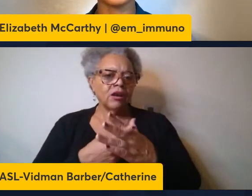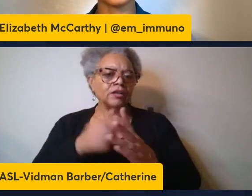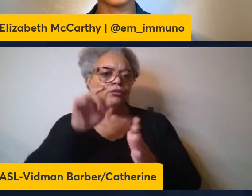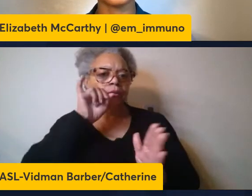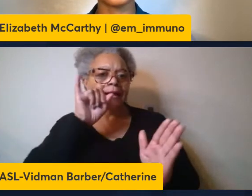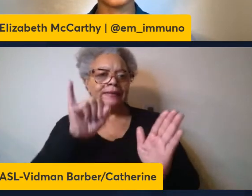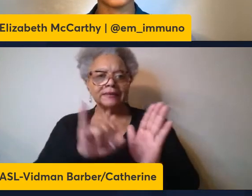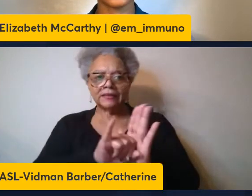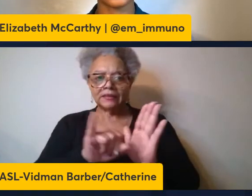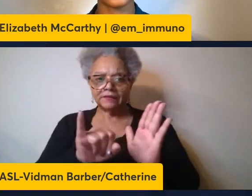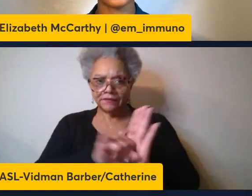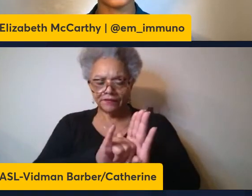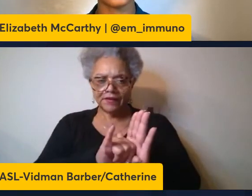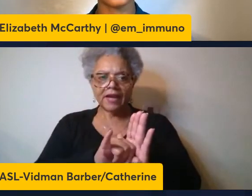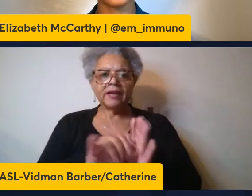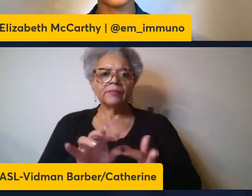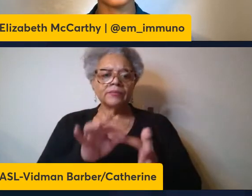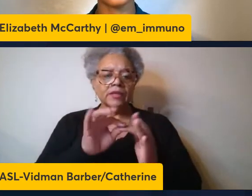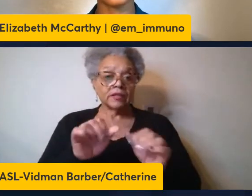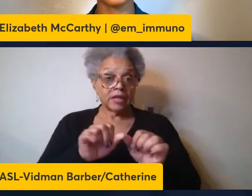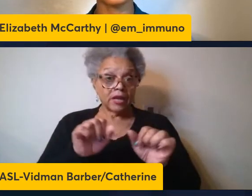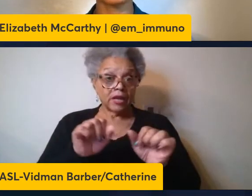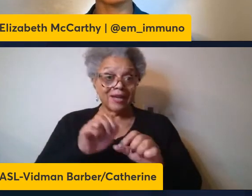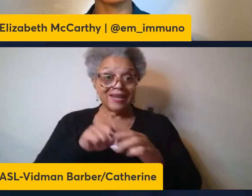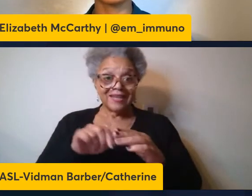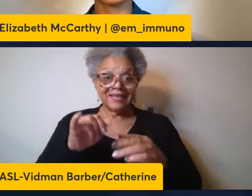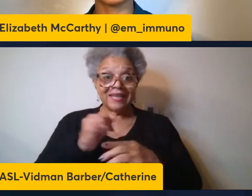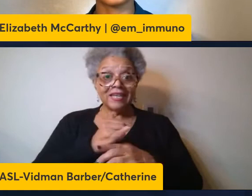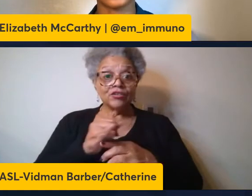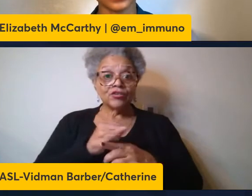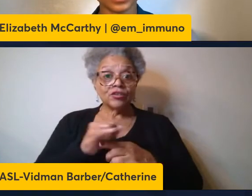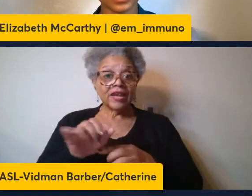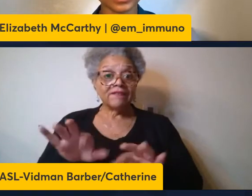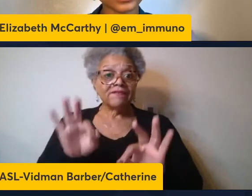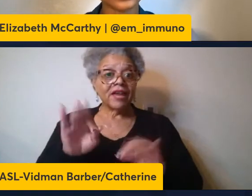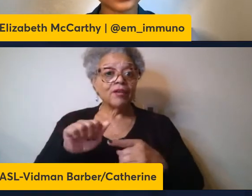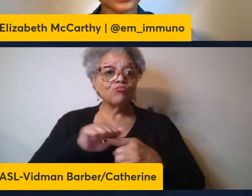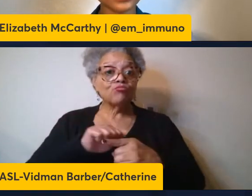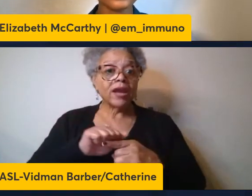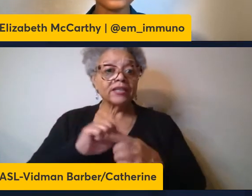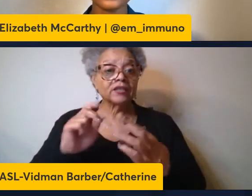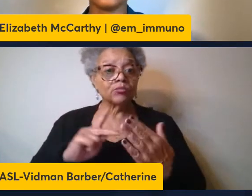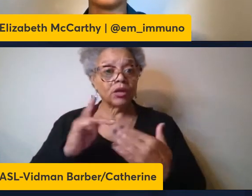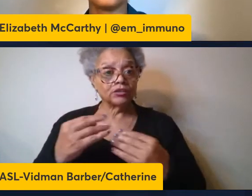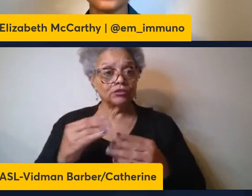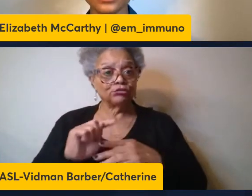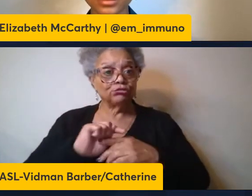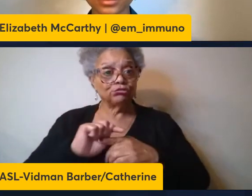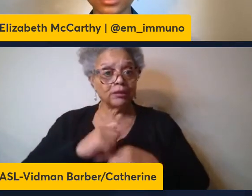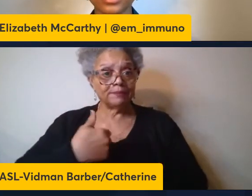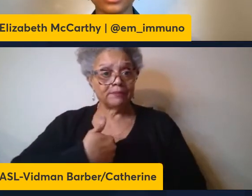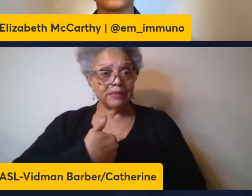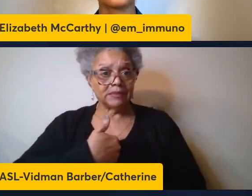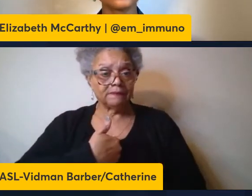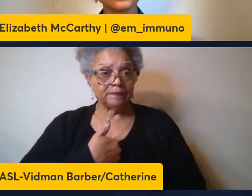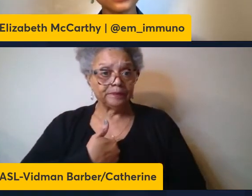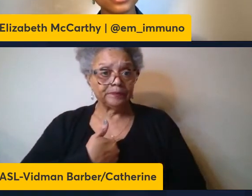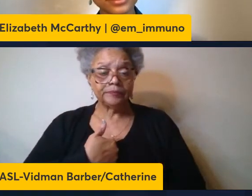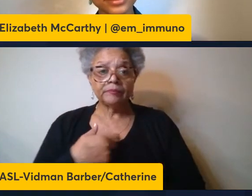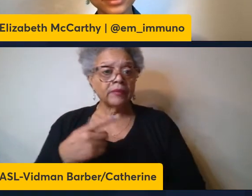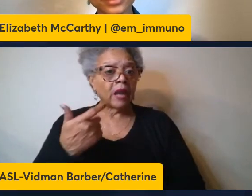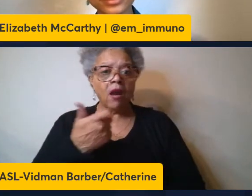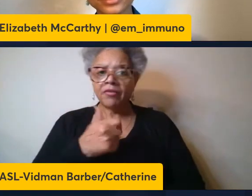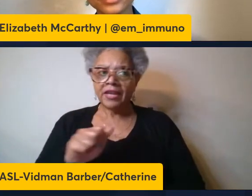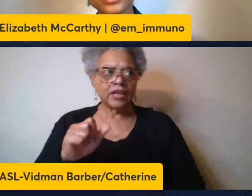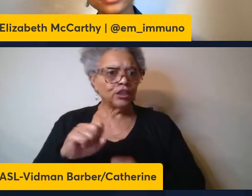identify hot areas in the industry and find practice projects to train myself? Are there any structured